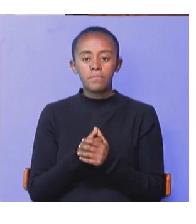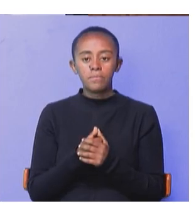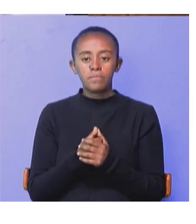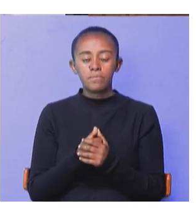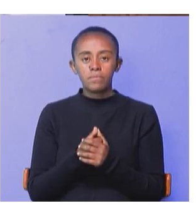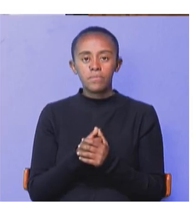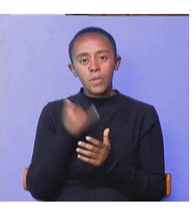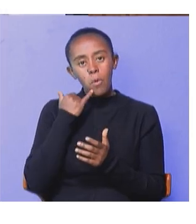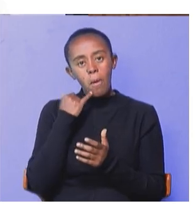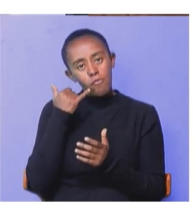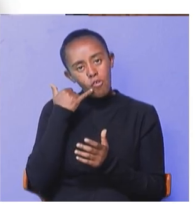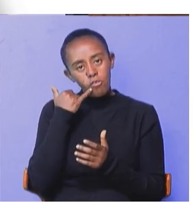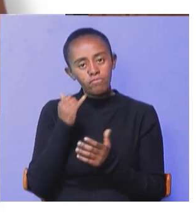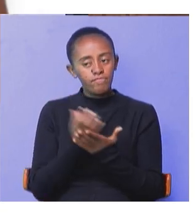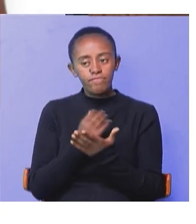phones